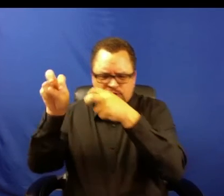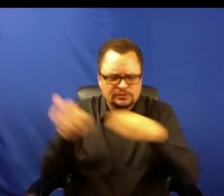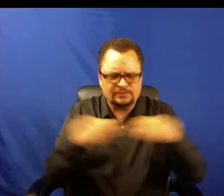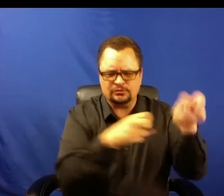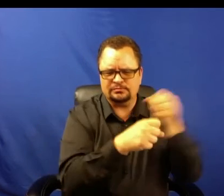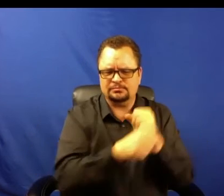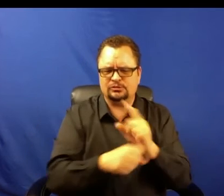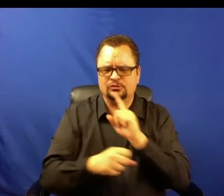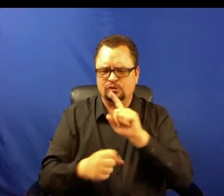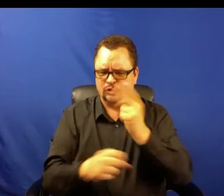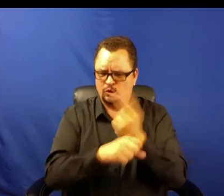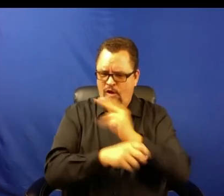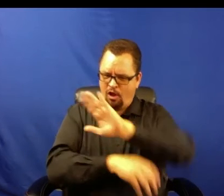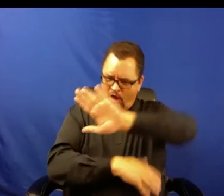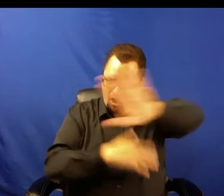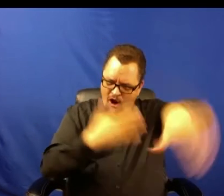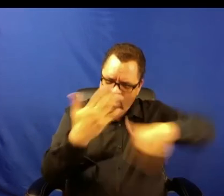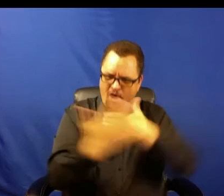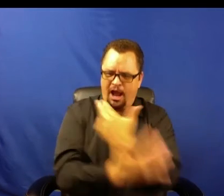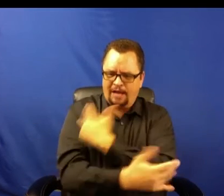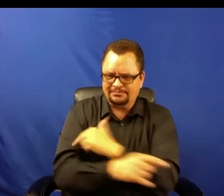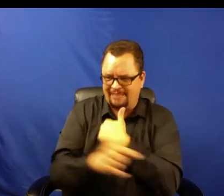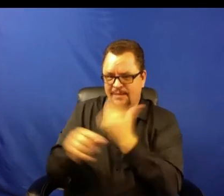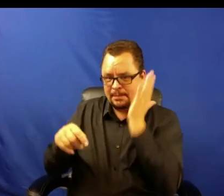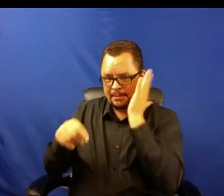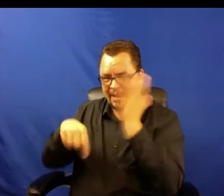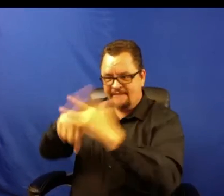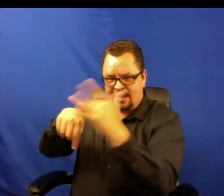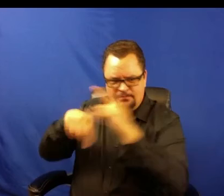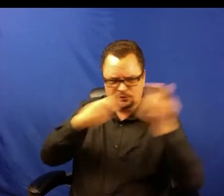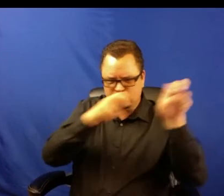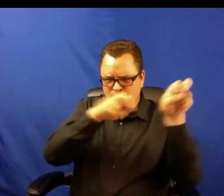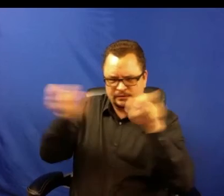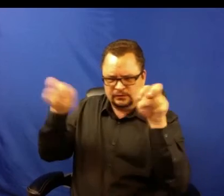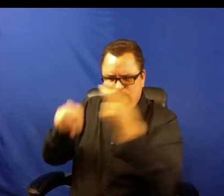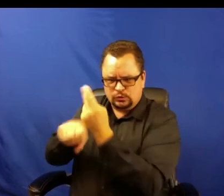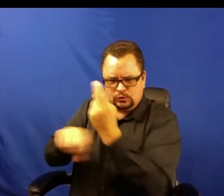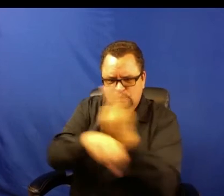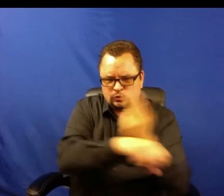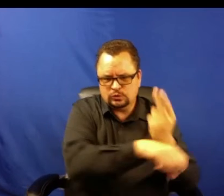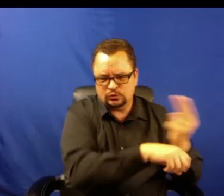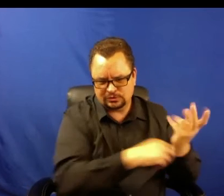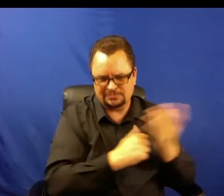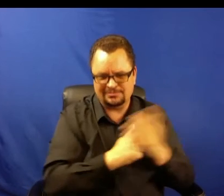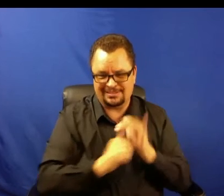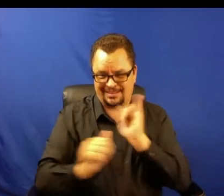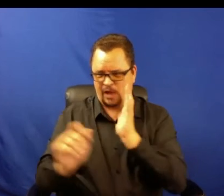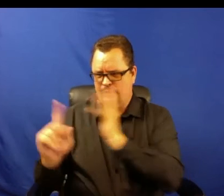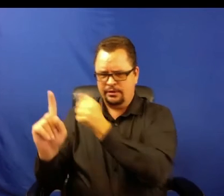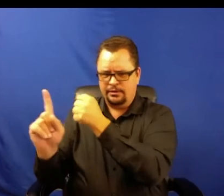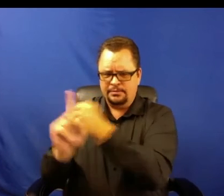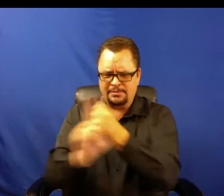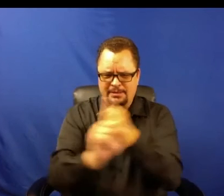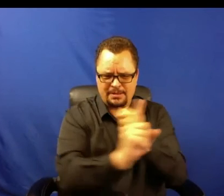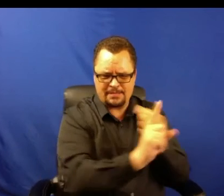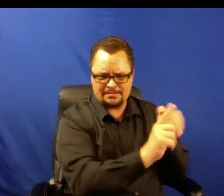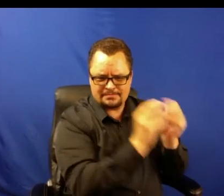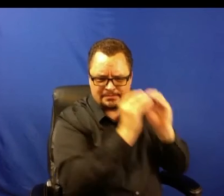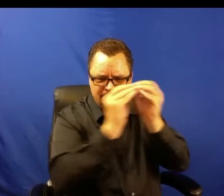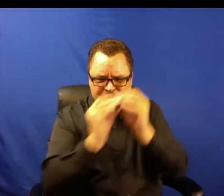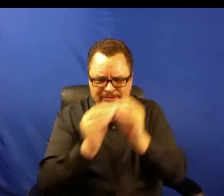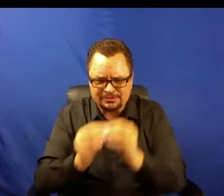It is truly one of our metrics, but we want to also reinforce that the